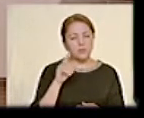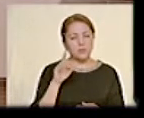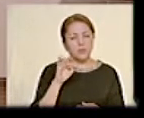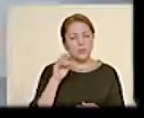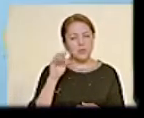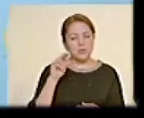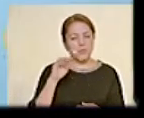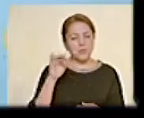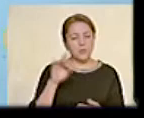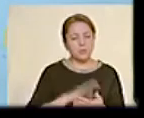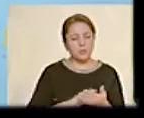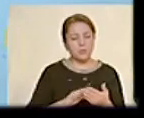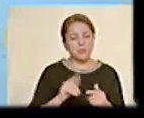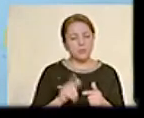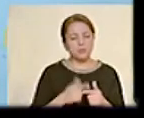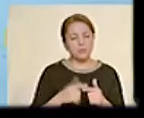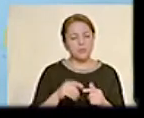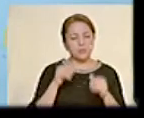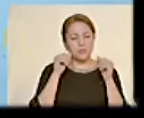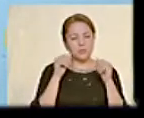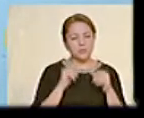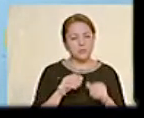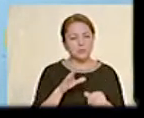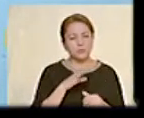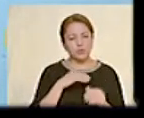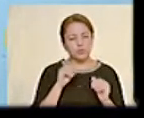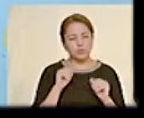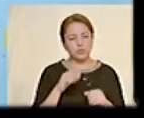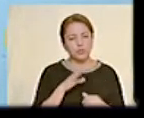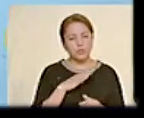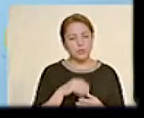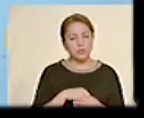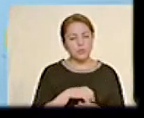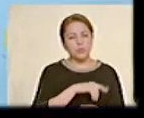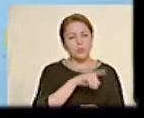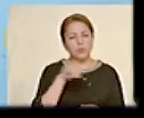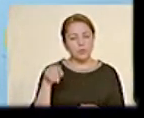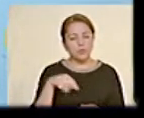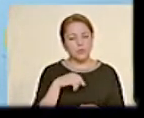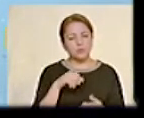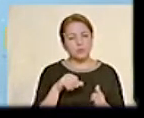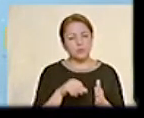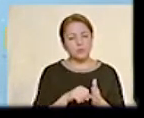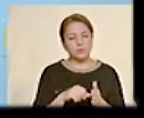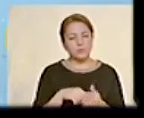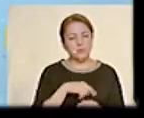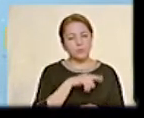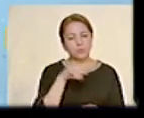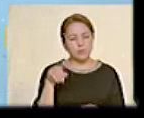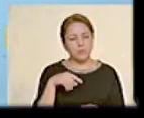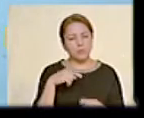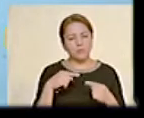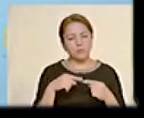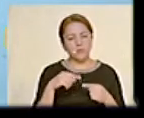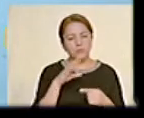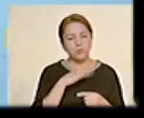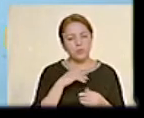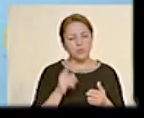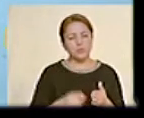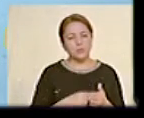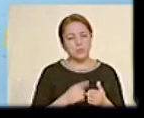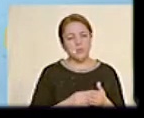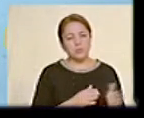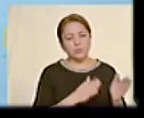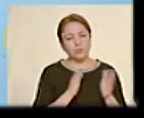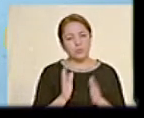bular yoki matn yoki rasmlar bo'lishi mumkin edi va ularni bosganimizda ularga mos bo'lgan sahifalarga